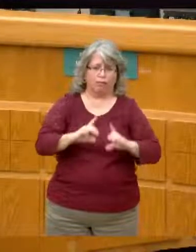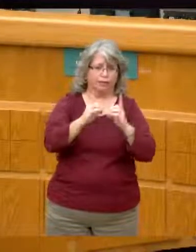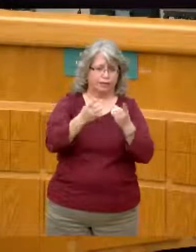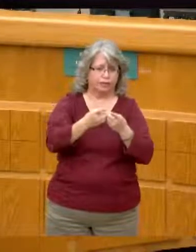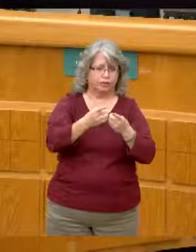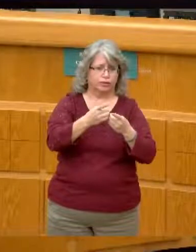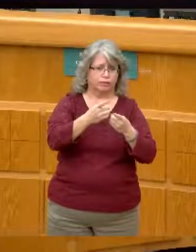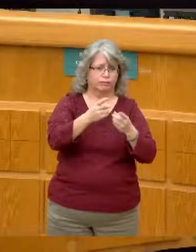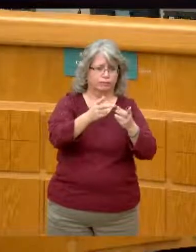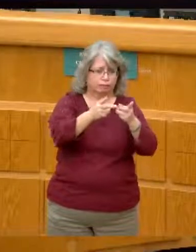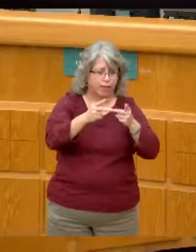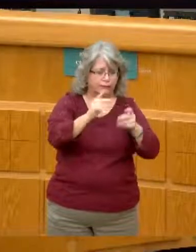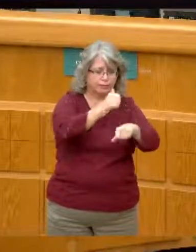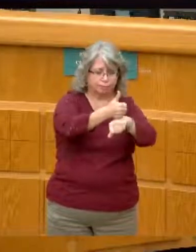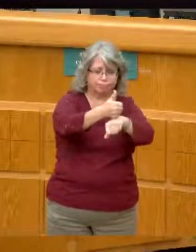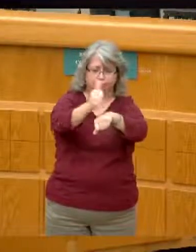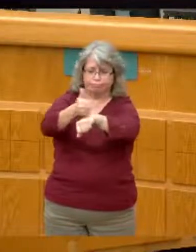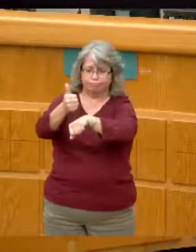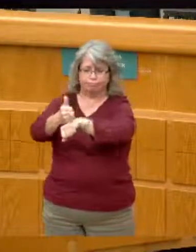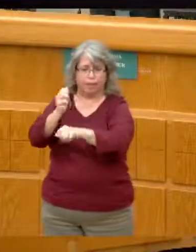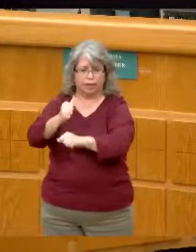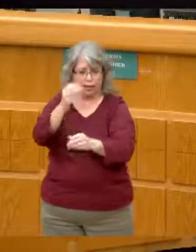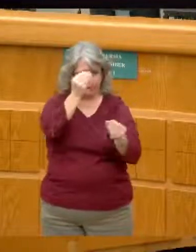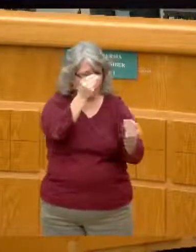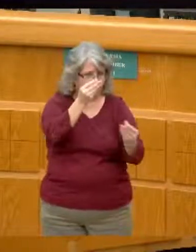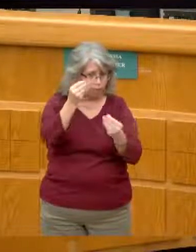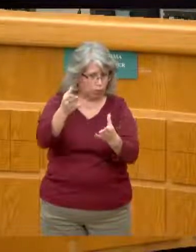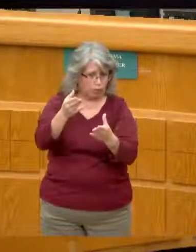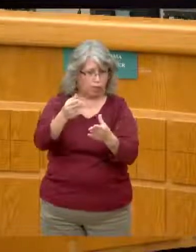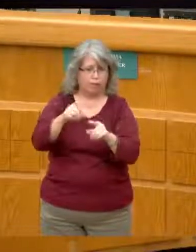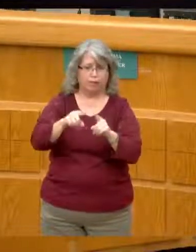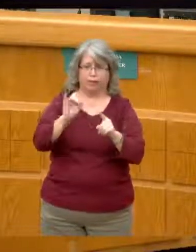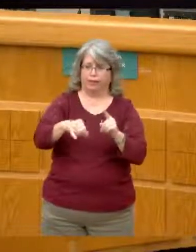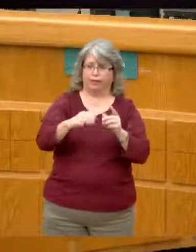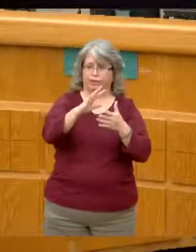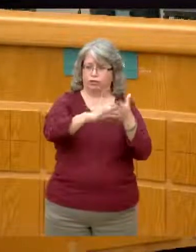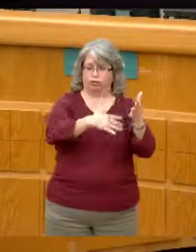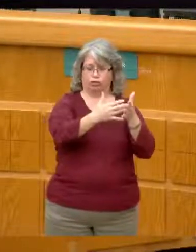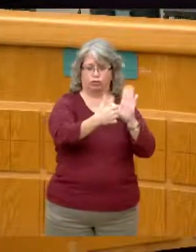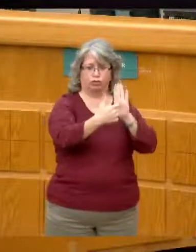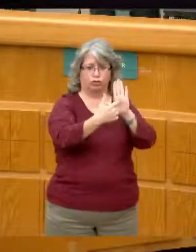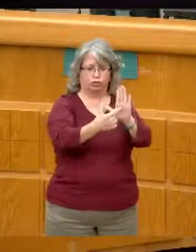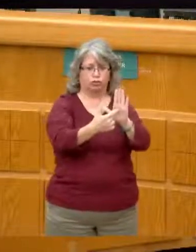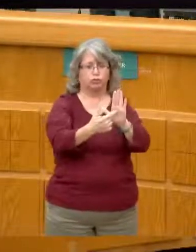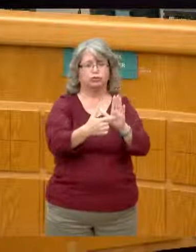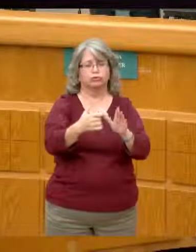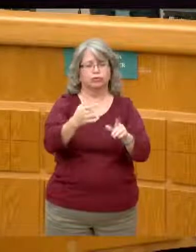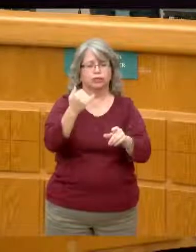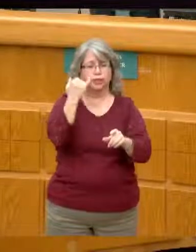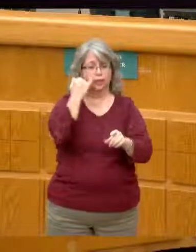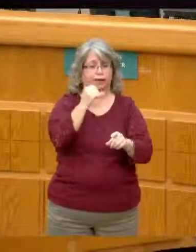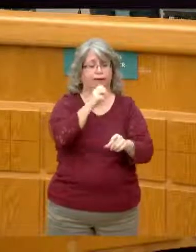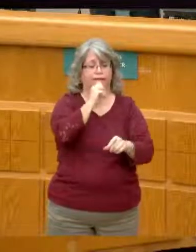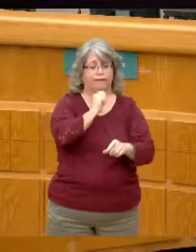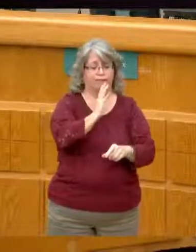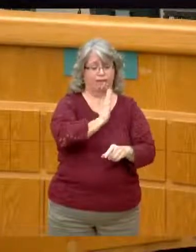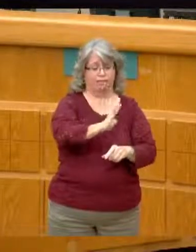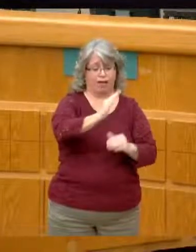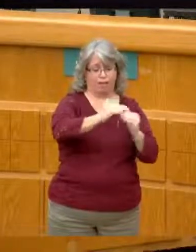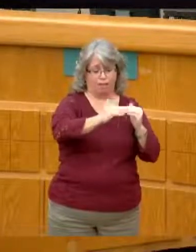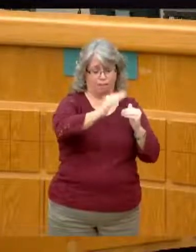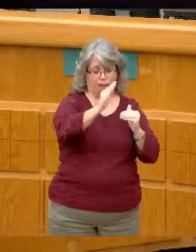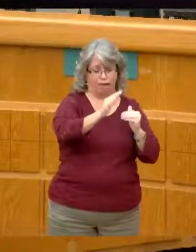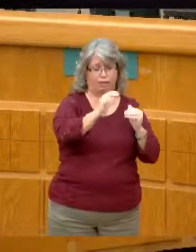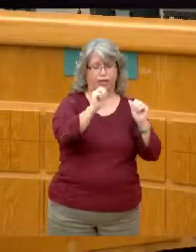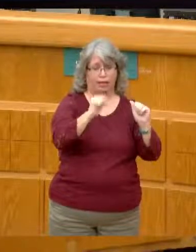best decision of when you're eligible for your vaccination. This chart simply tells you, hey, you're 5 and above, you're eligible for a Pfizer vaccine,